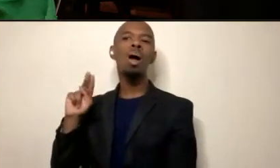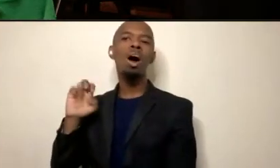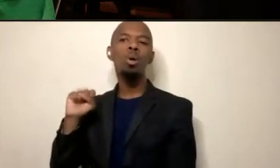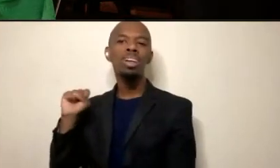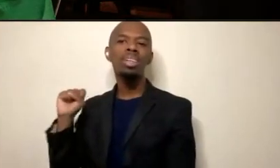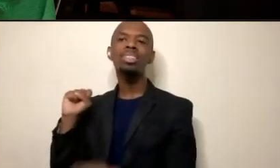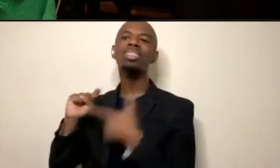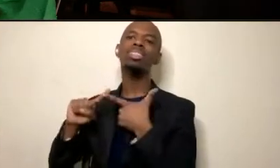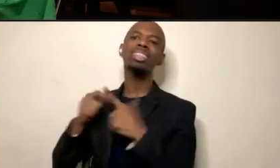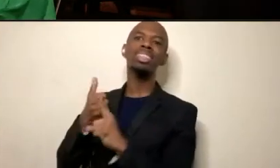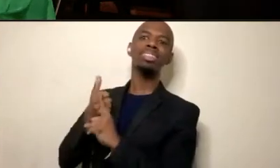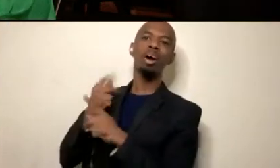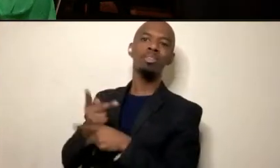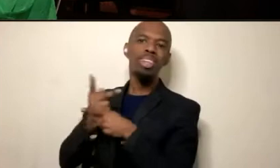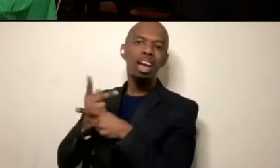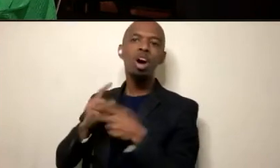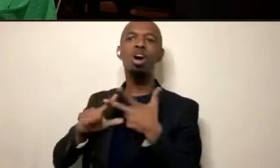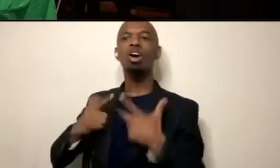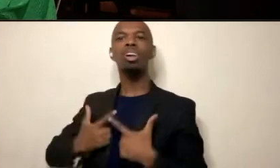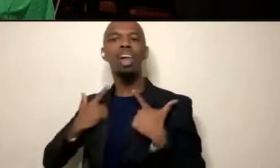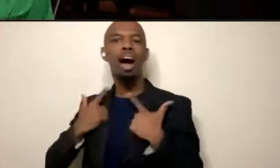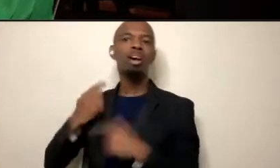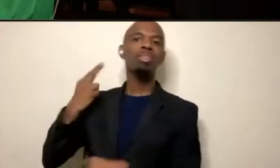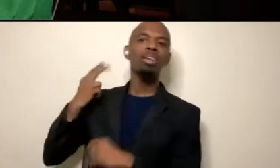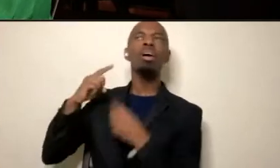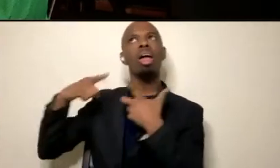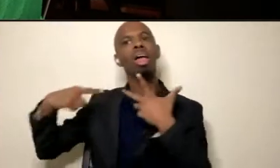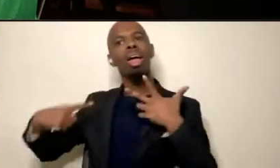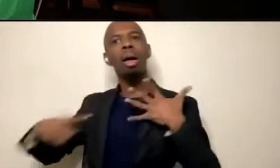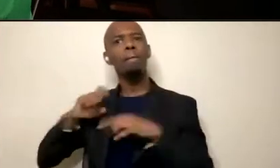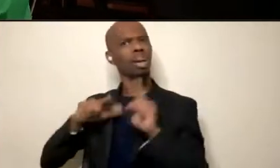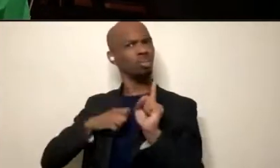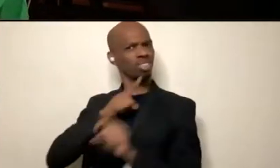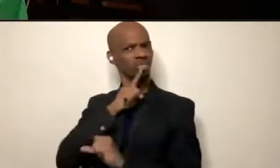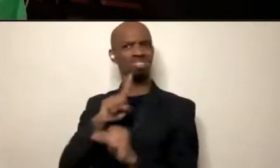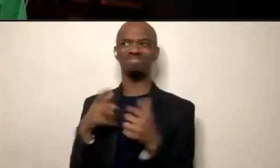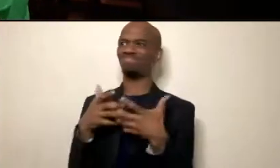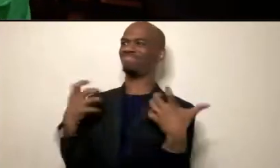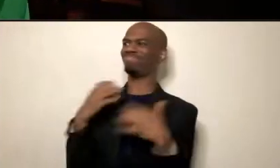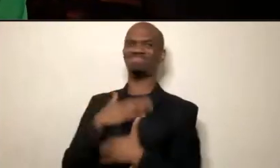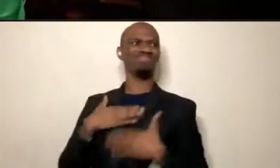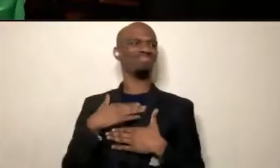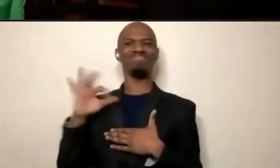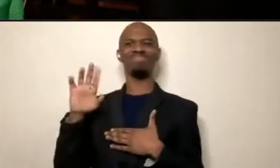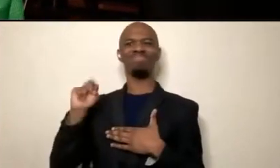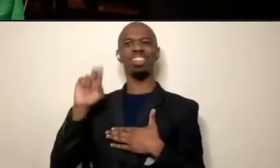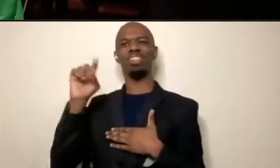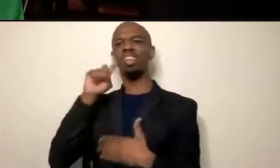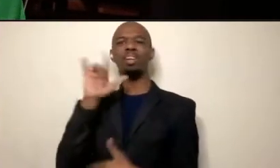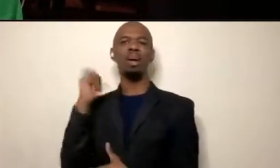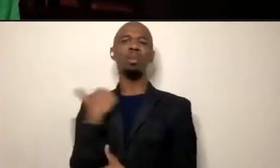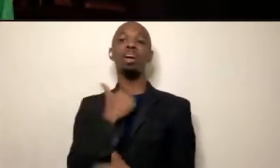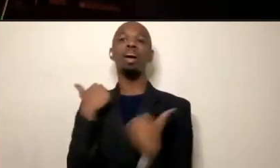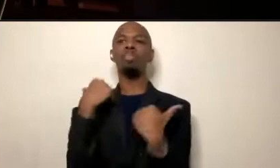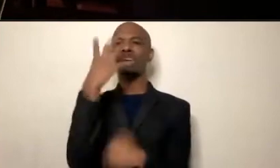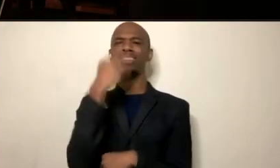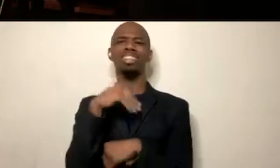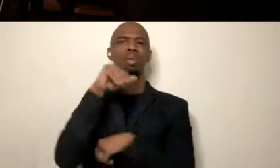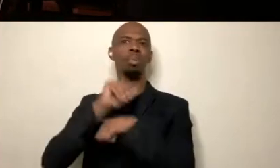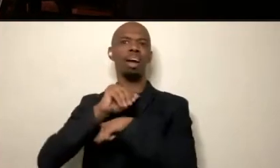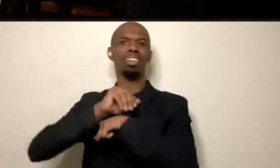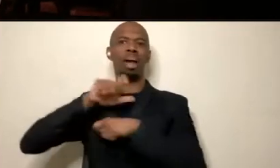and history, and it was so much fun. It was like we were having a pajama party, but you were in Hartford, and I